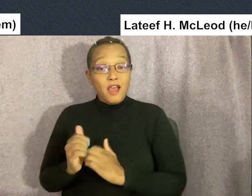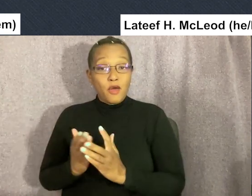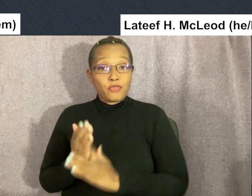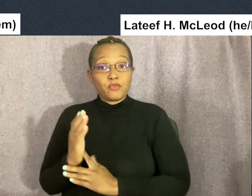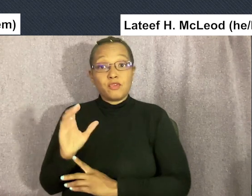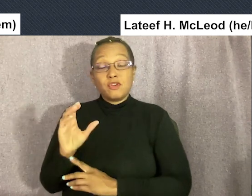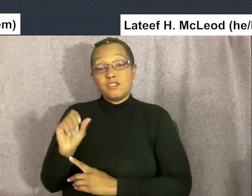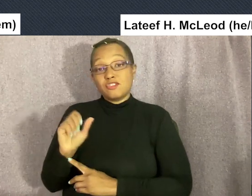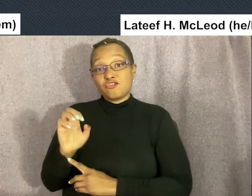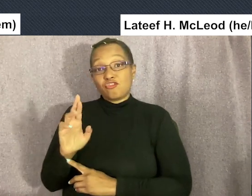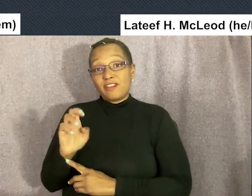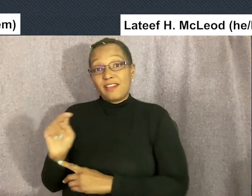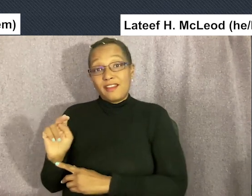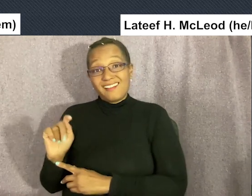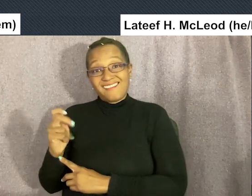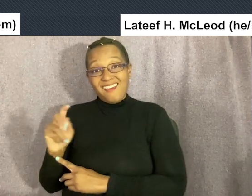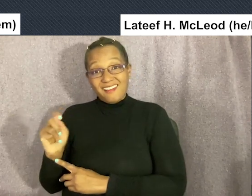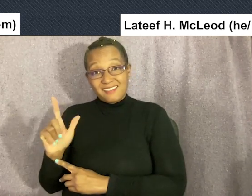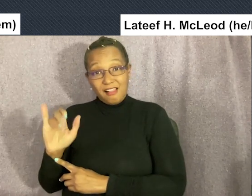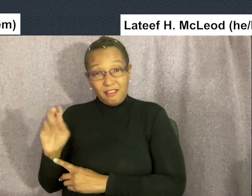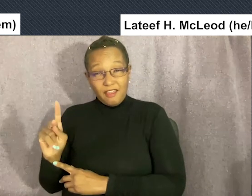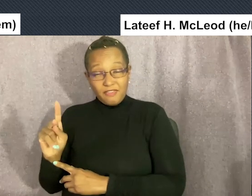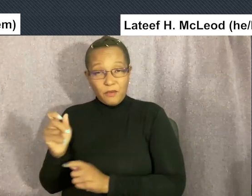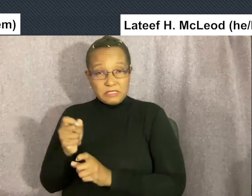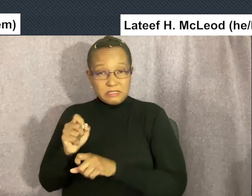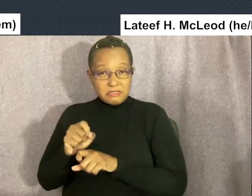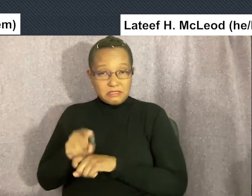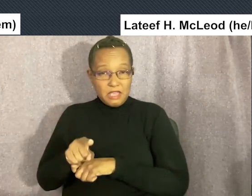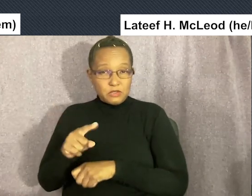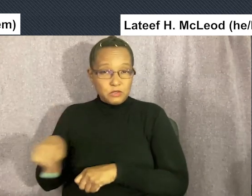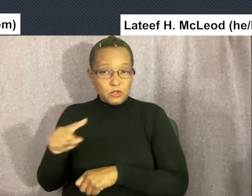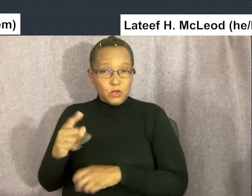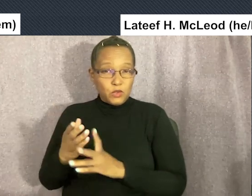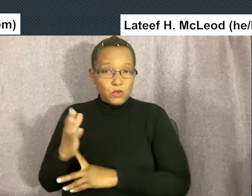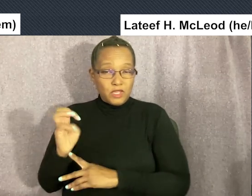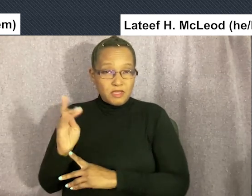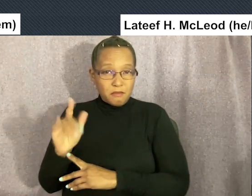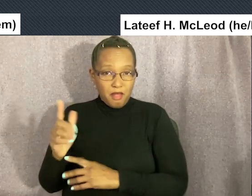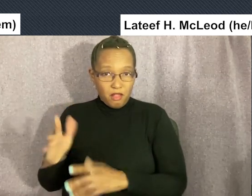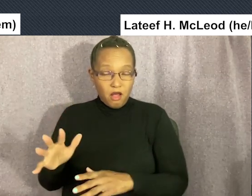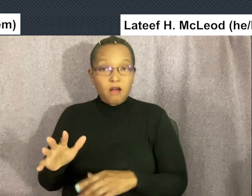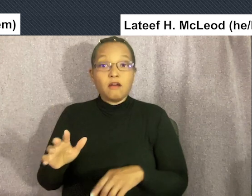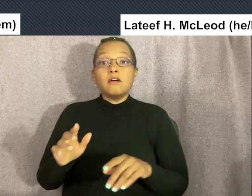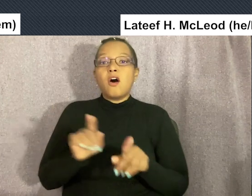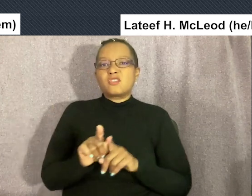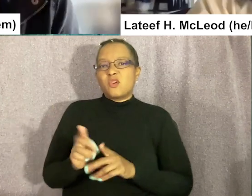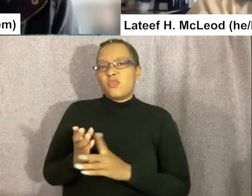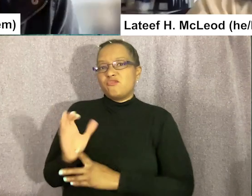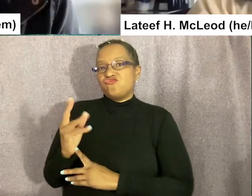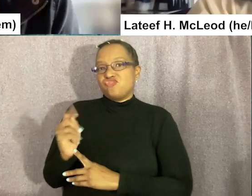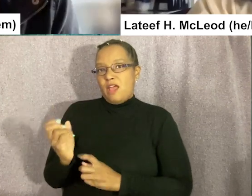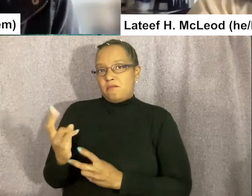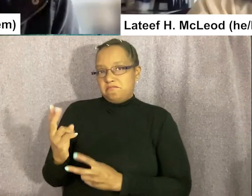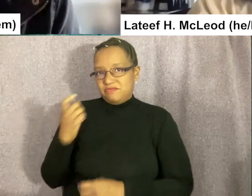was provided by your email and is available in the chat box if you are on Zoom. We have ASL